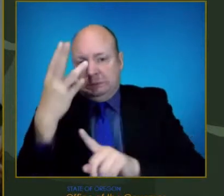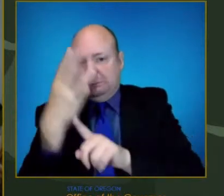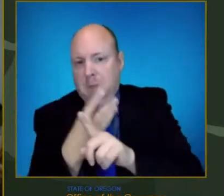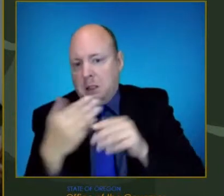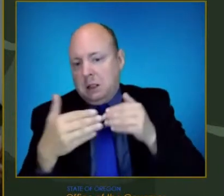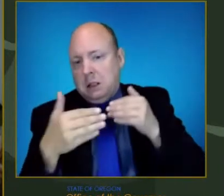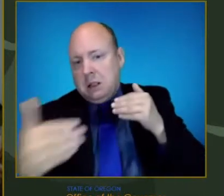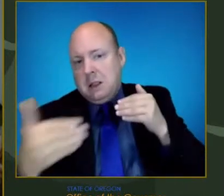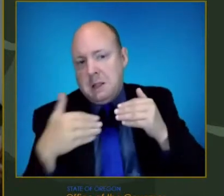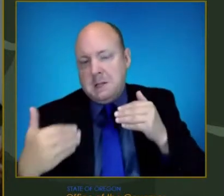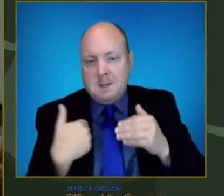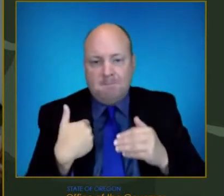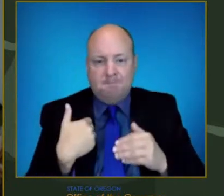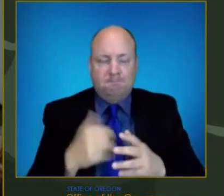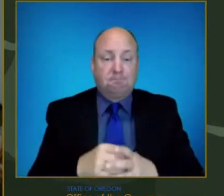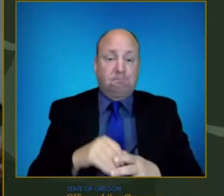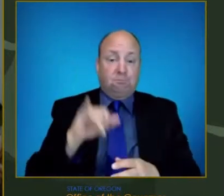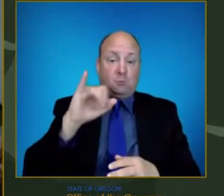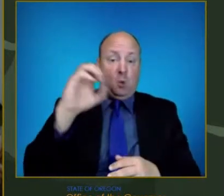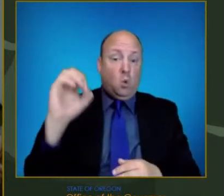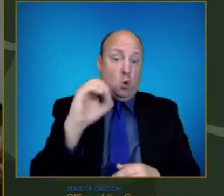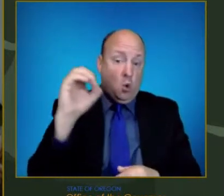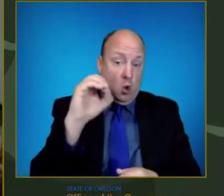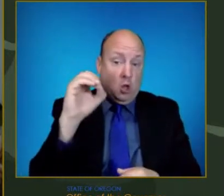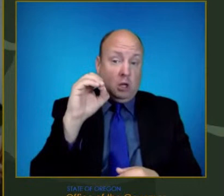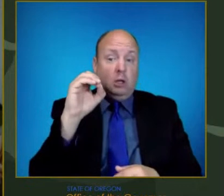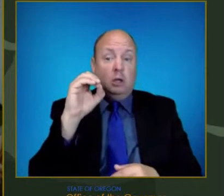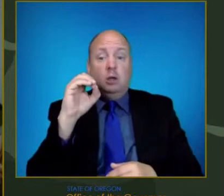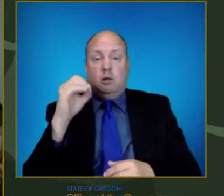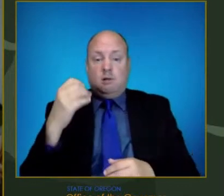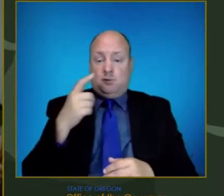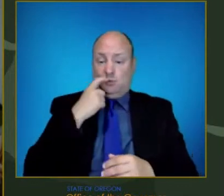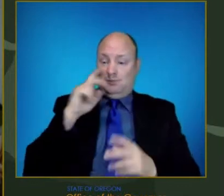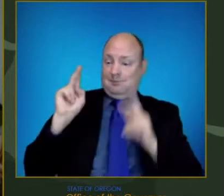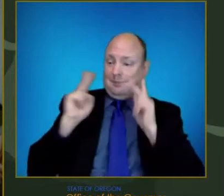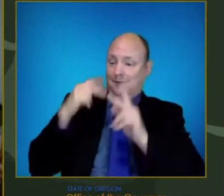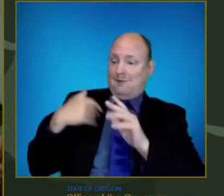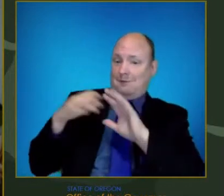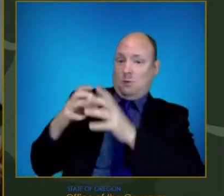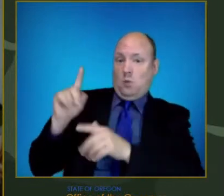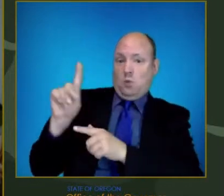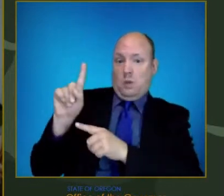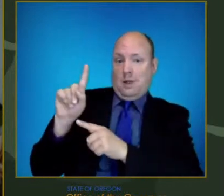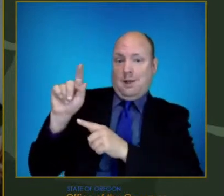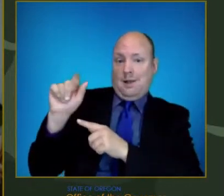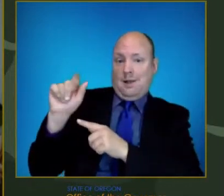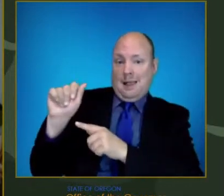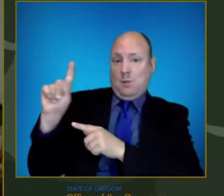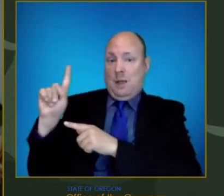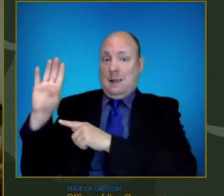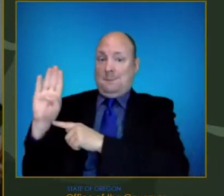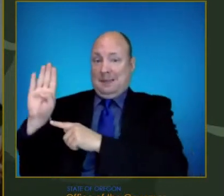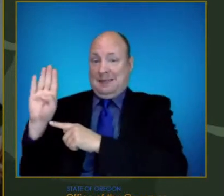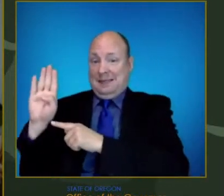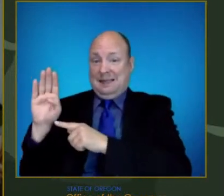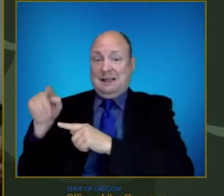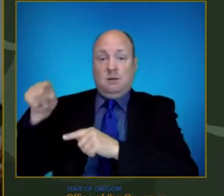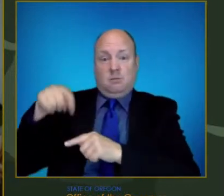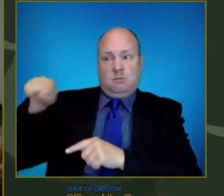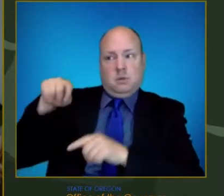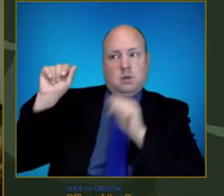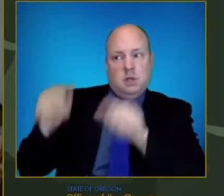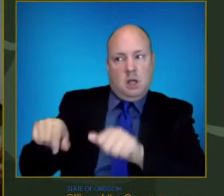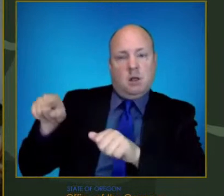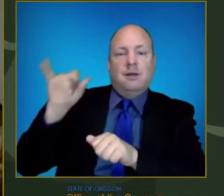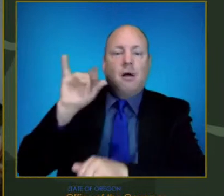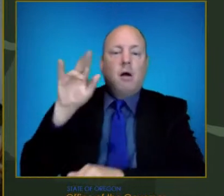1A and 1B prioritization included all patient-facing healthcare staff, such as food service and housekeeping staff at